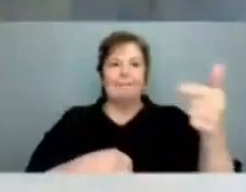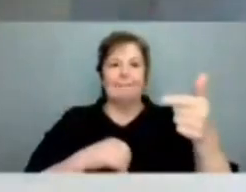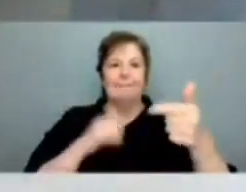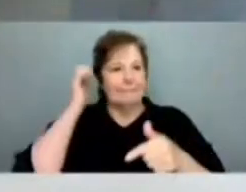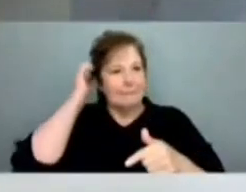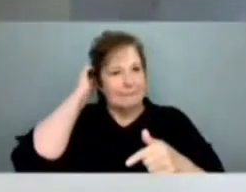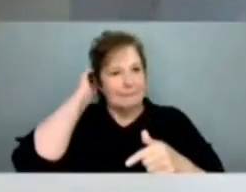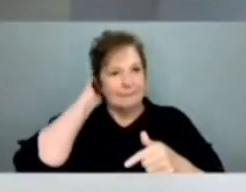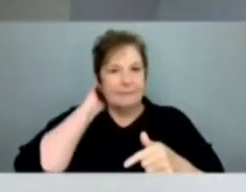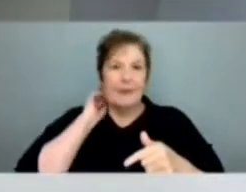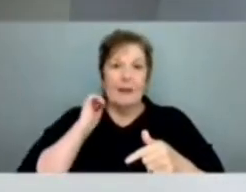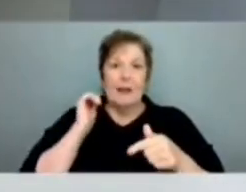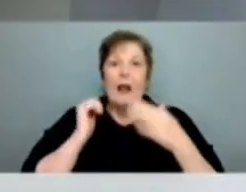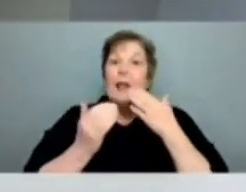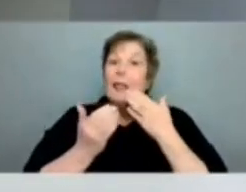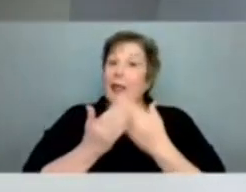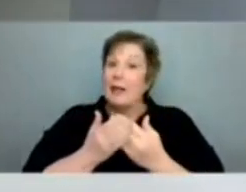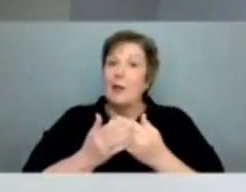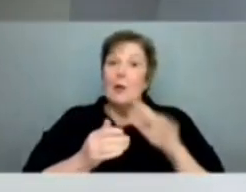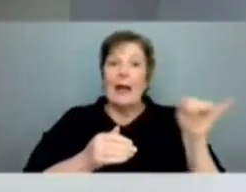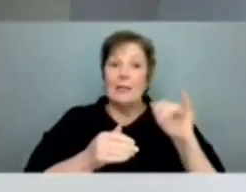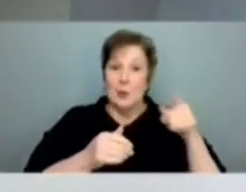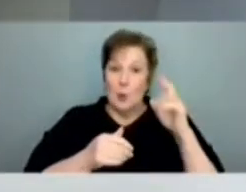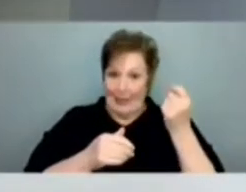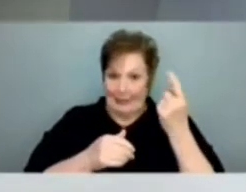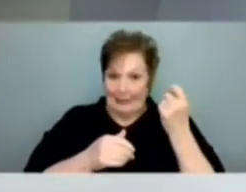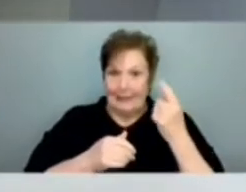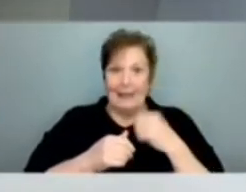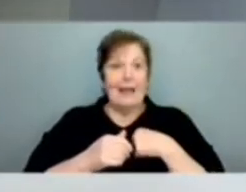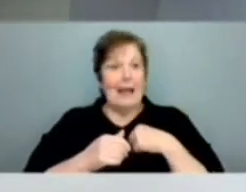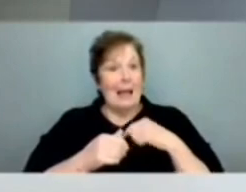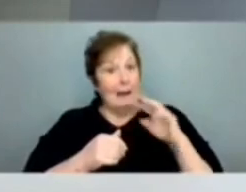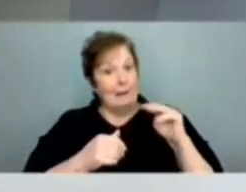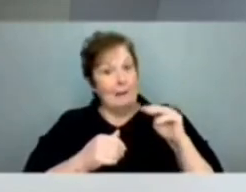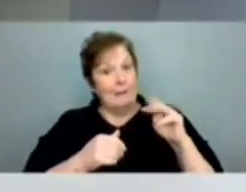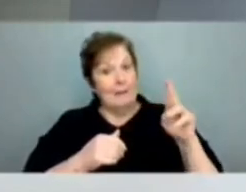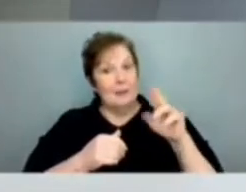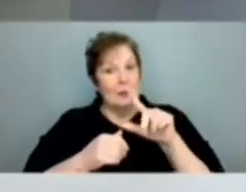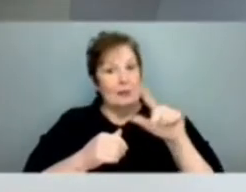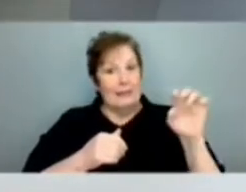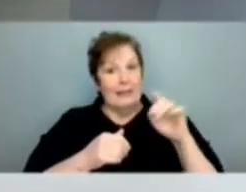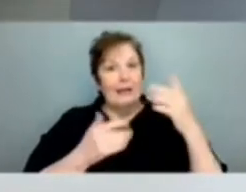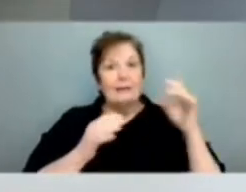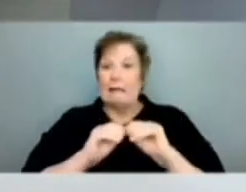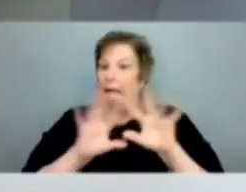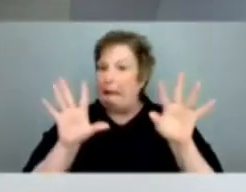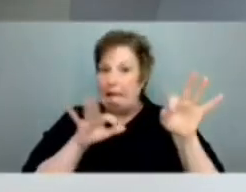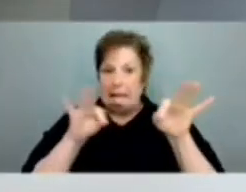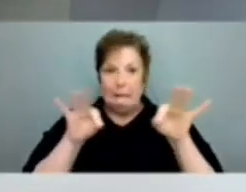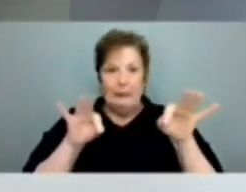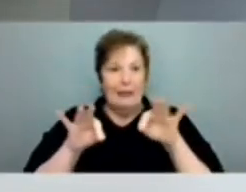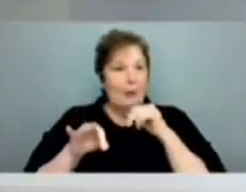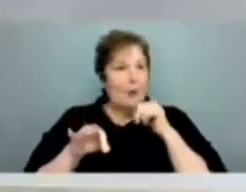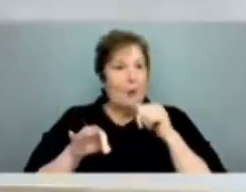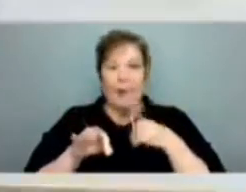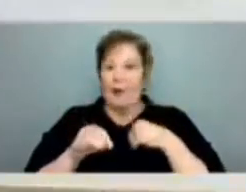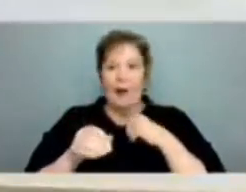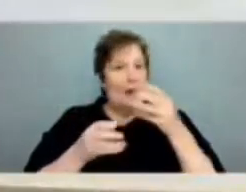All right. Well, thank you. As you all can see, and as Ms. Shirley has clearly laid out, we are not being sufficiently